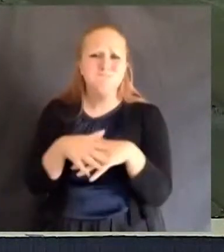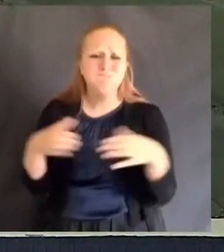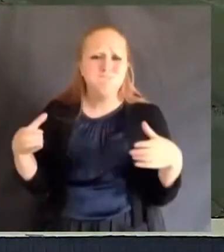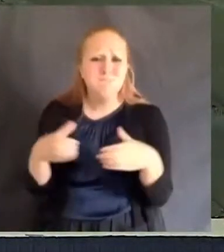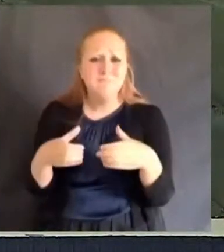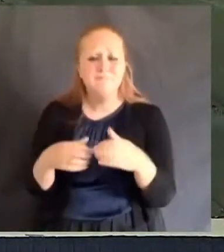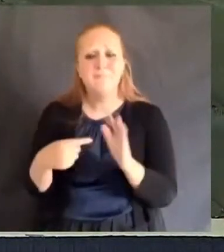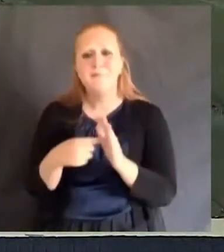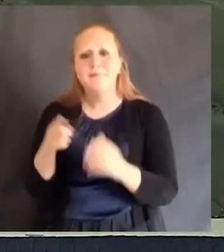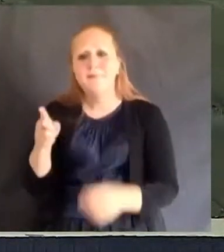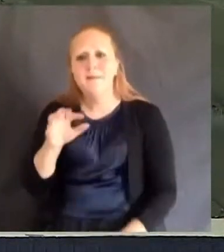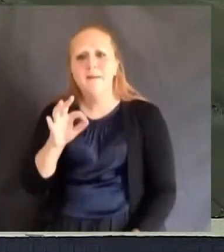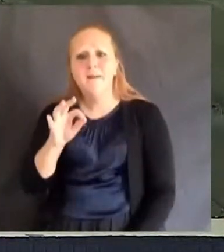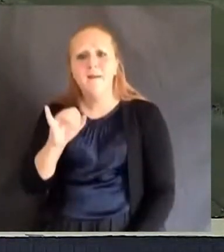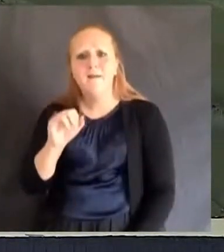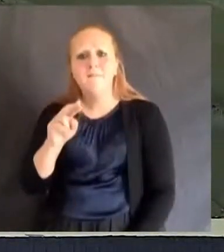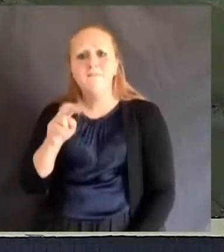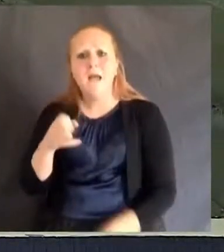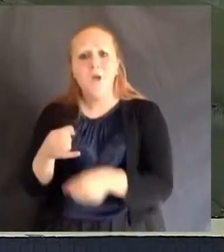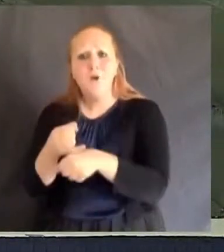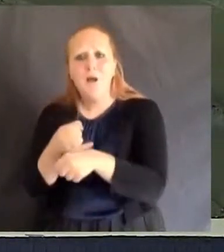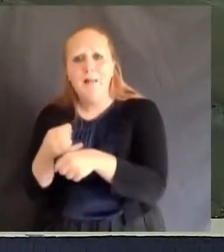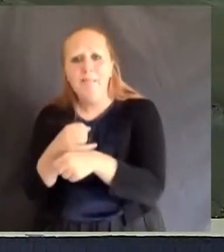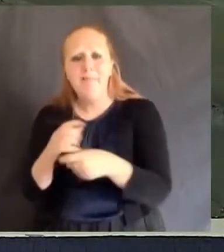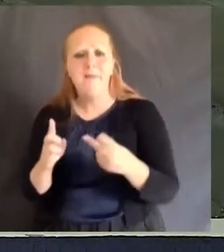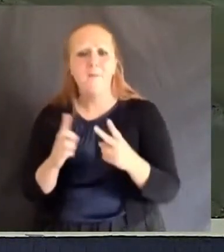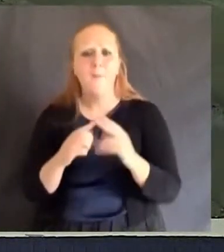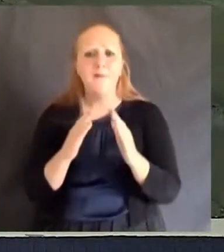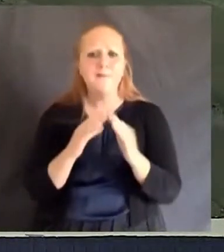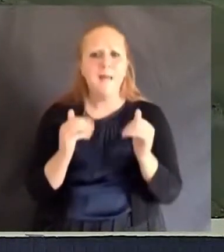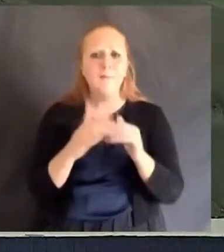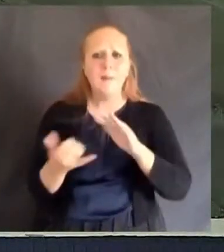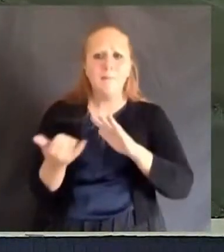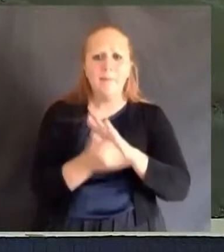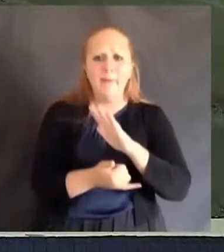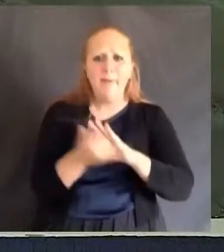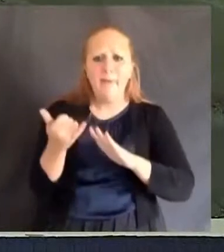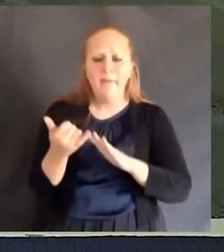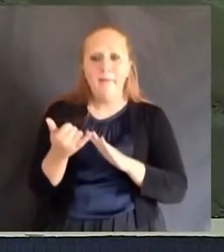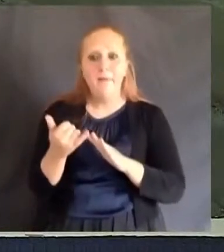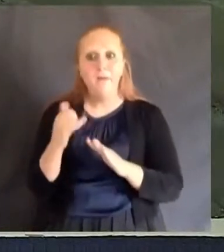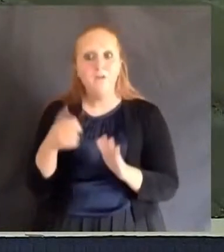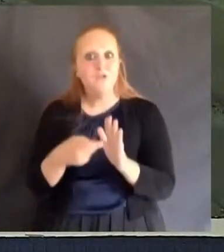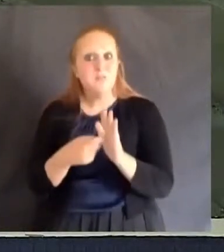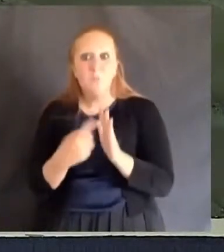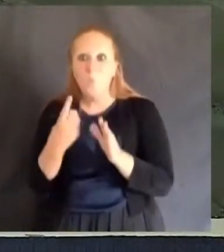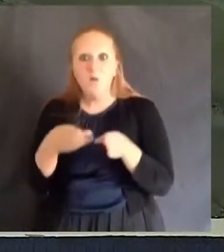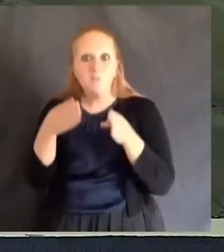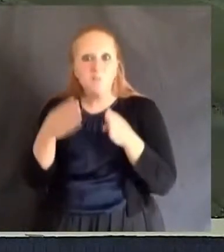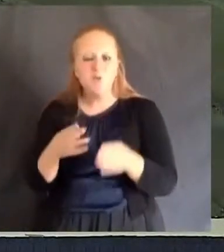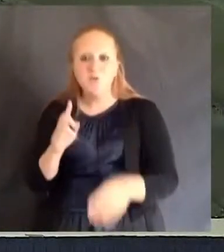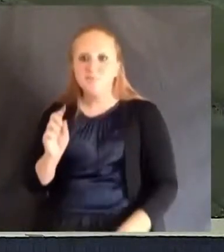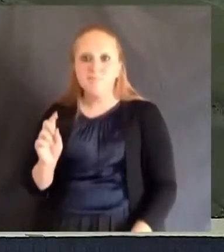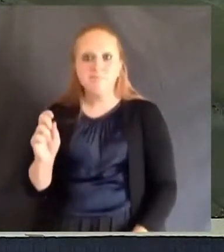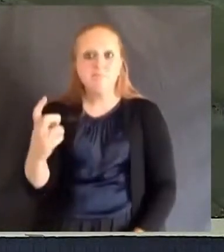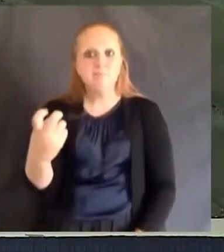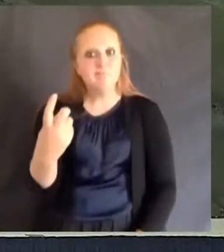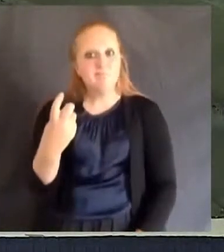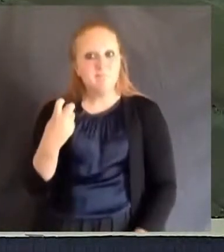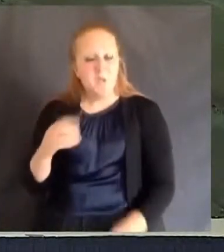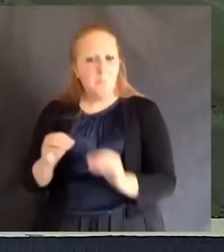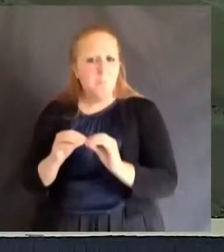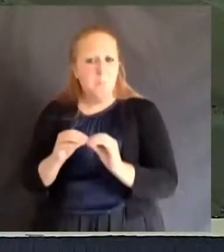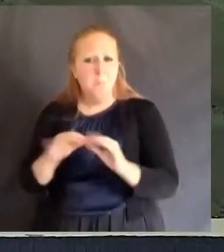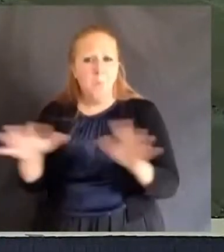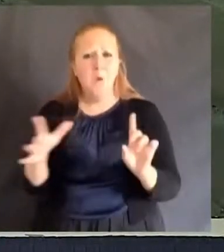downtown Manhattan on a Thursday, Friday night, one person walking up and down that block can infect